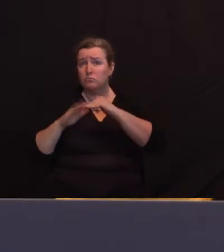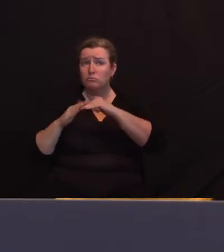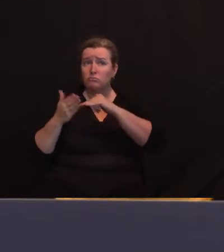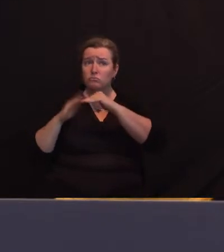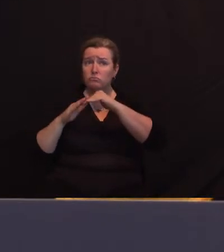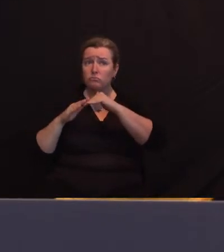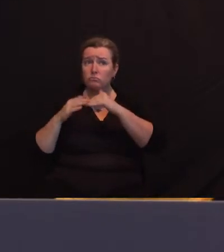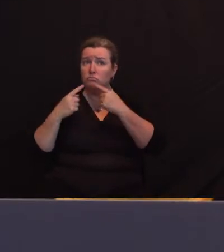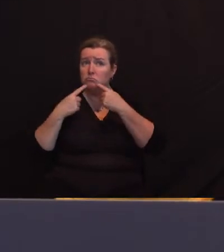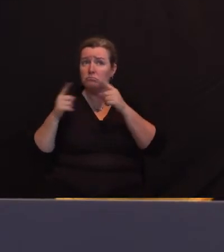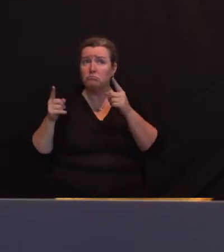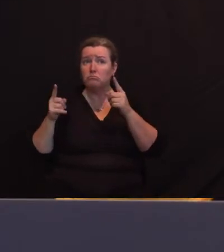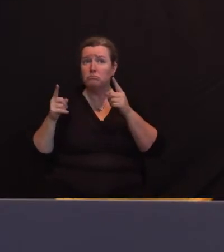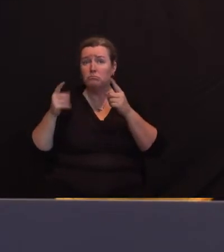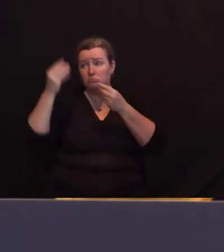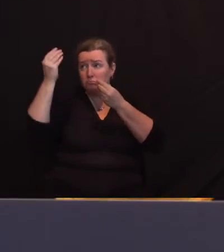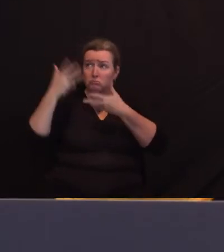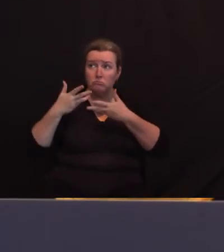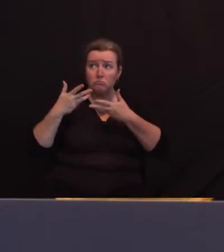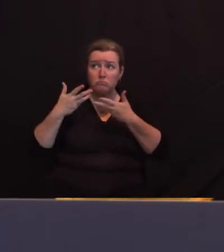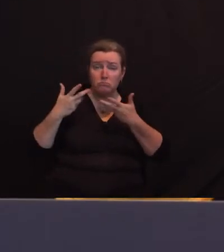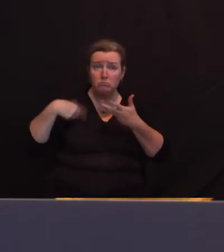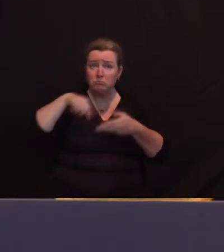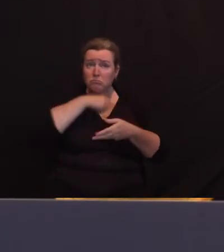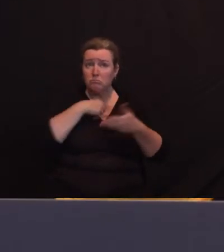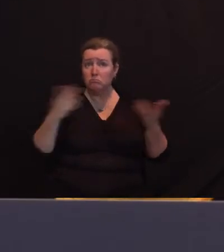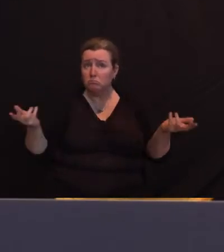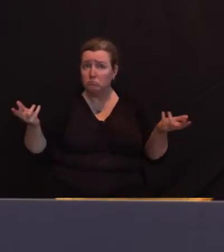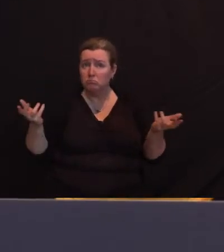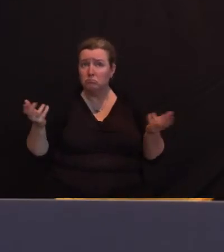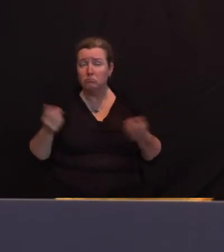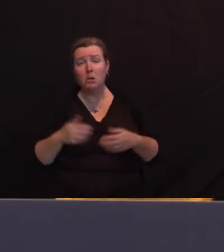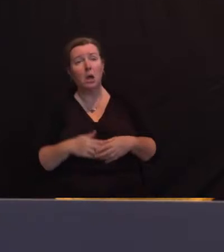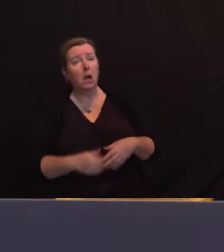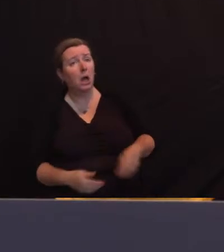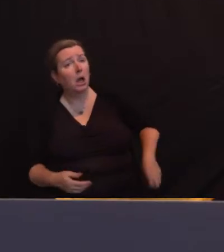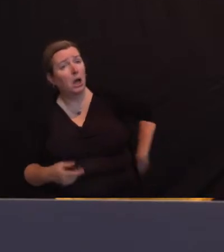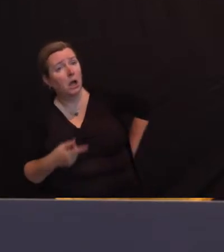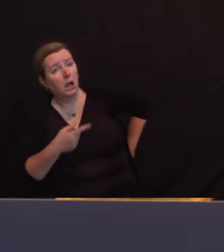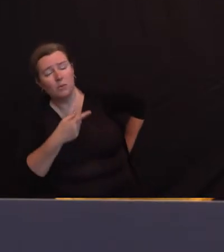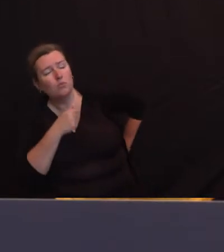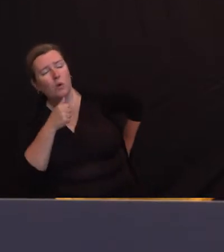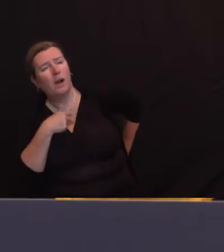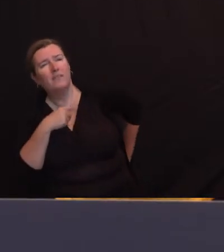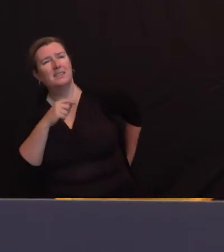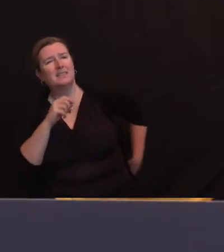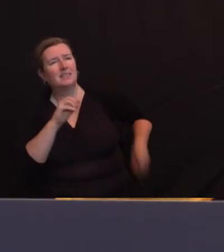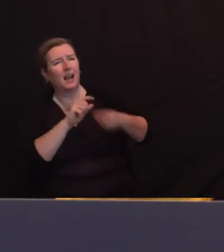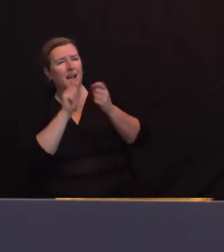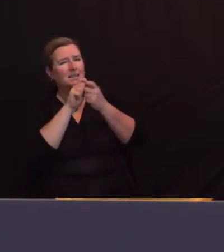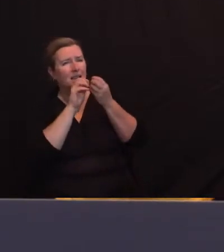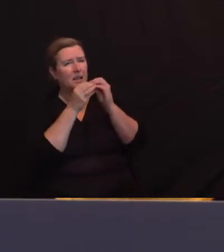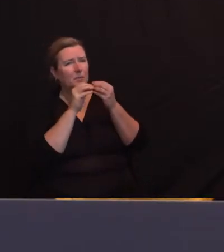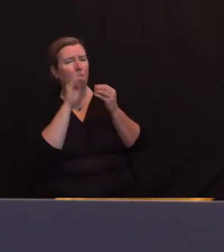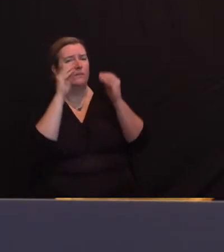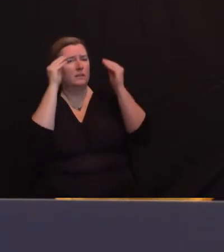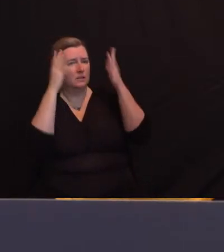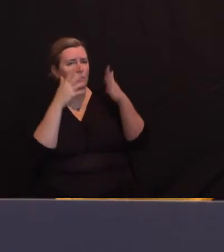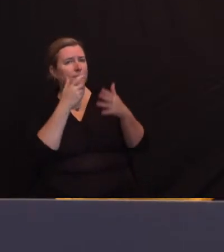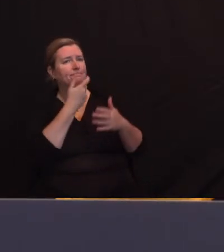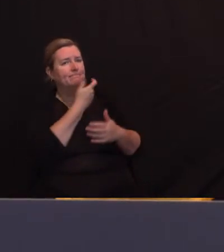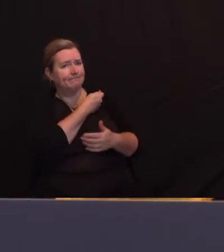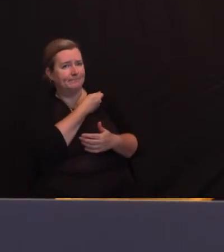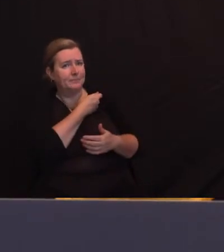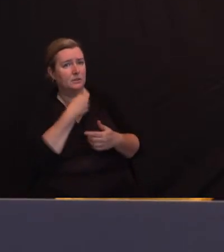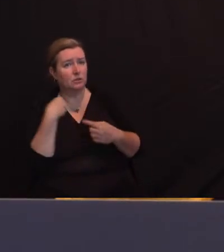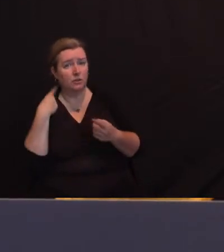that stands? Thank you. Thank you, Mike. On the latter, I don't have a specific number, but all evidence, unless you have it,